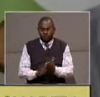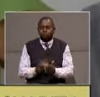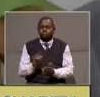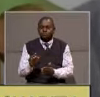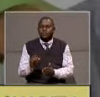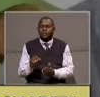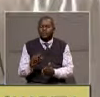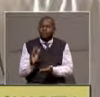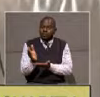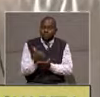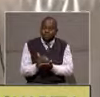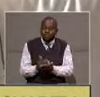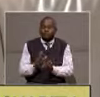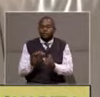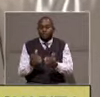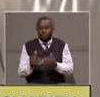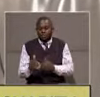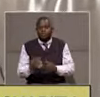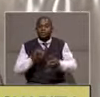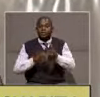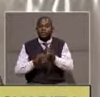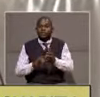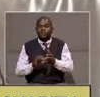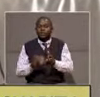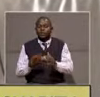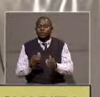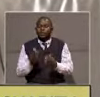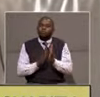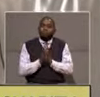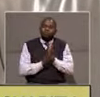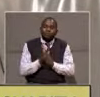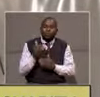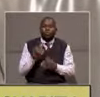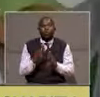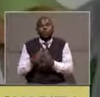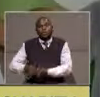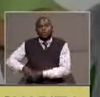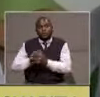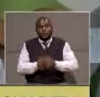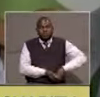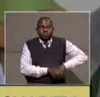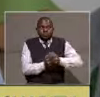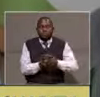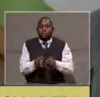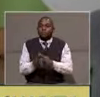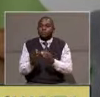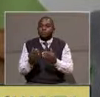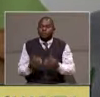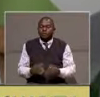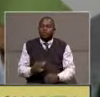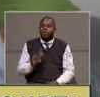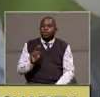its usual June date to September will attract more teams to be able to topple host KCB